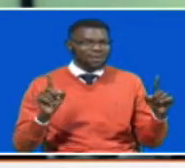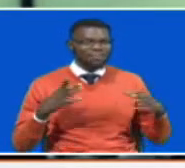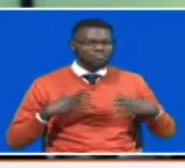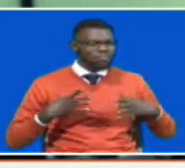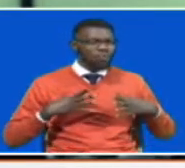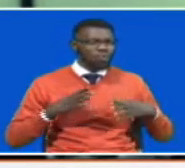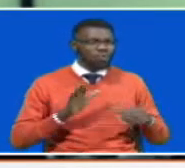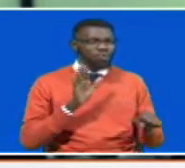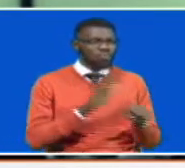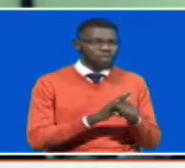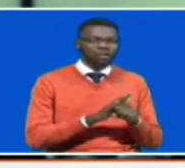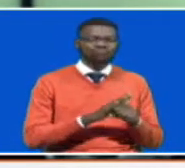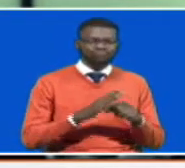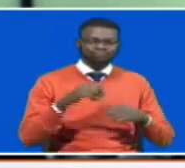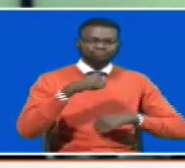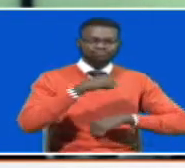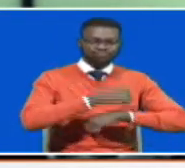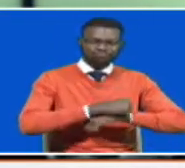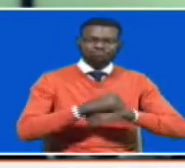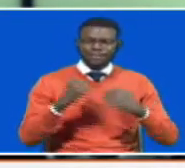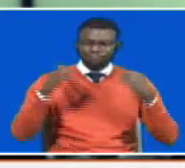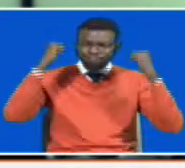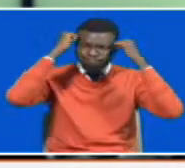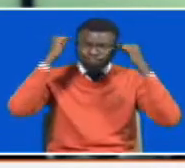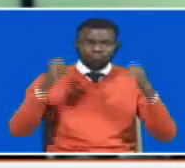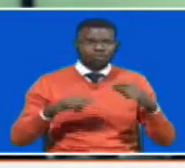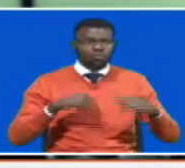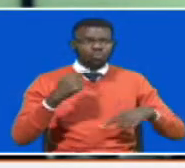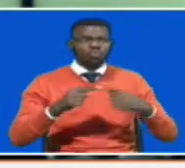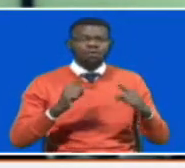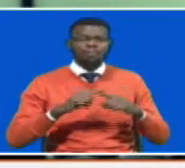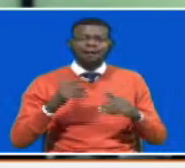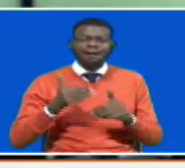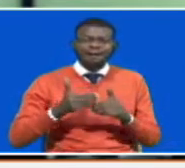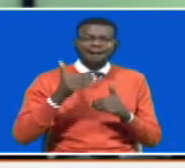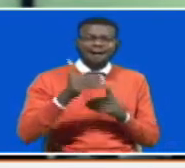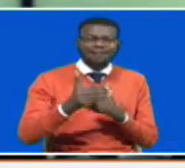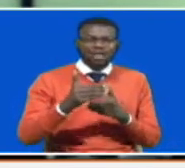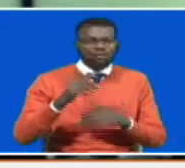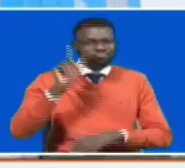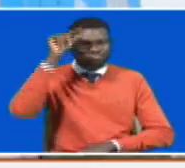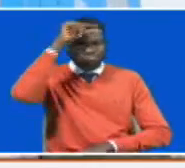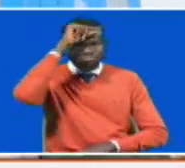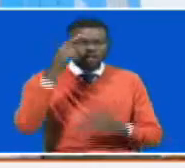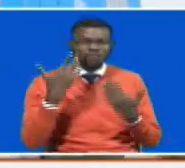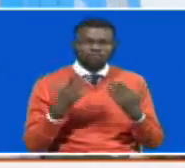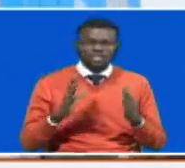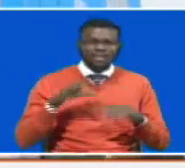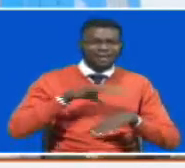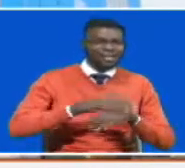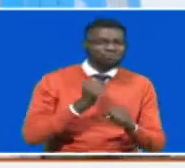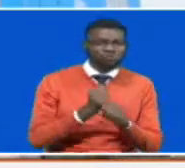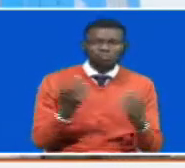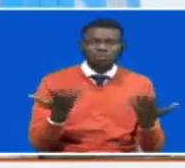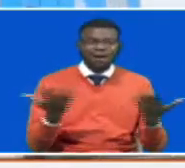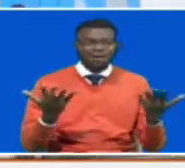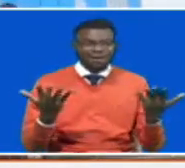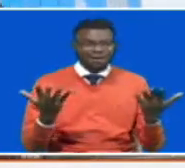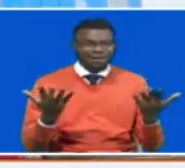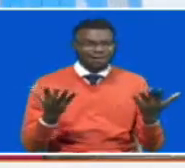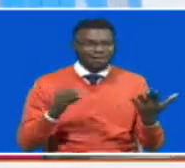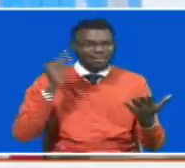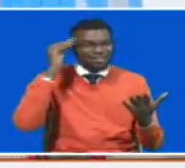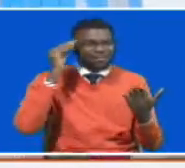of them are still in school. But what awaits them once they leave school? Now that you've been educated, you've gone